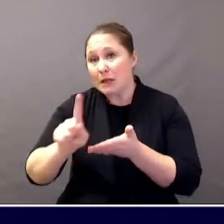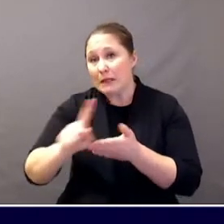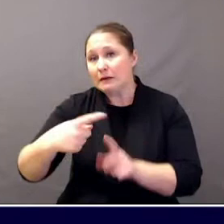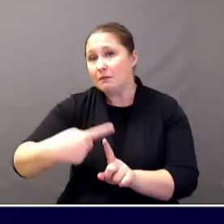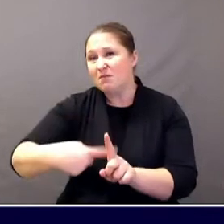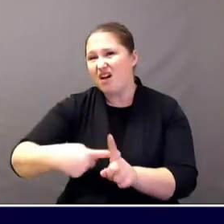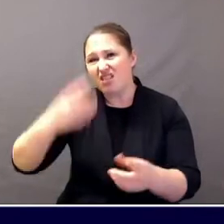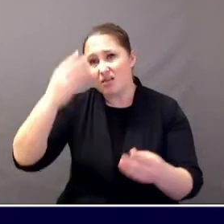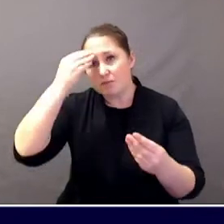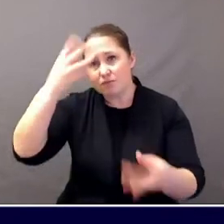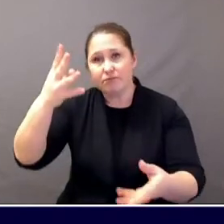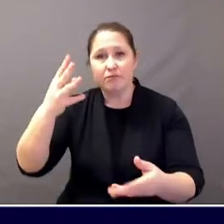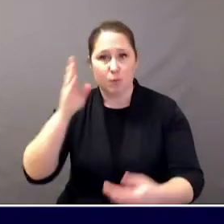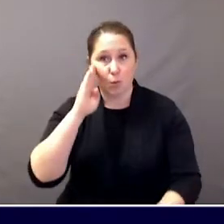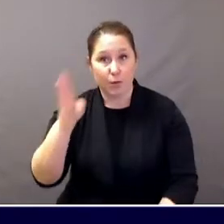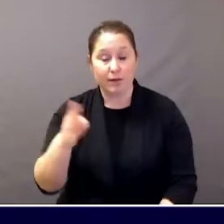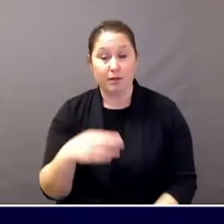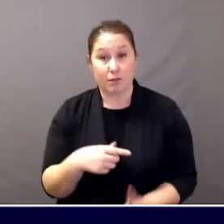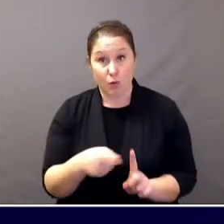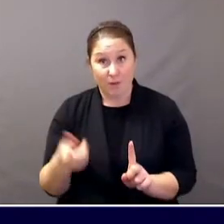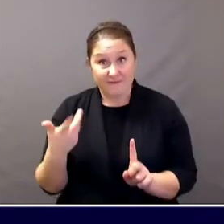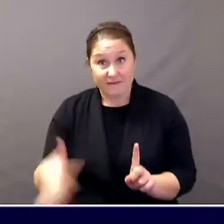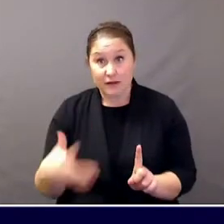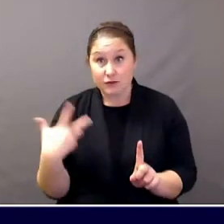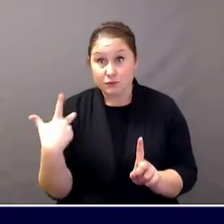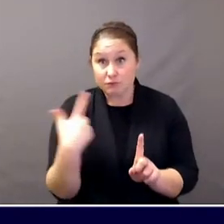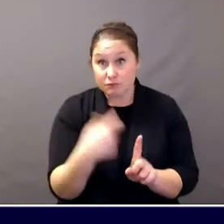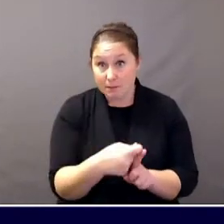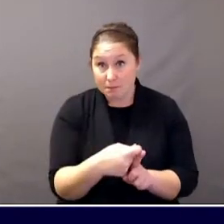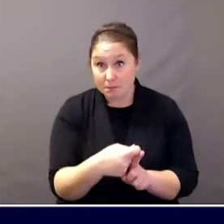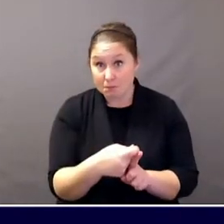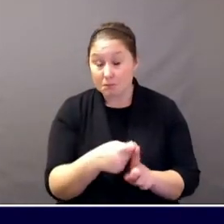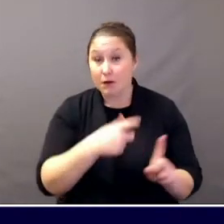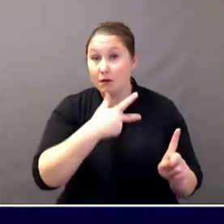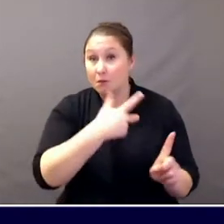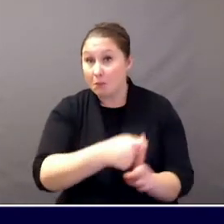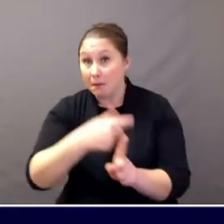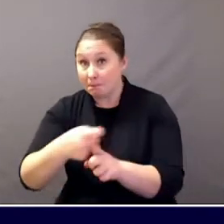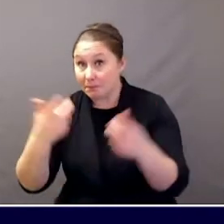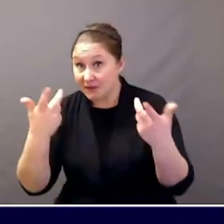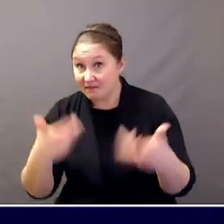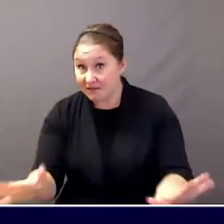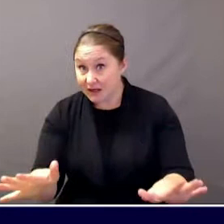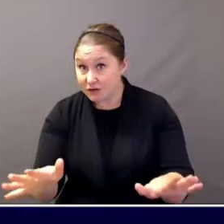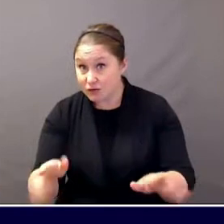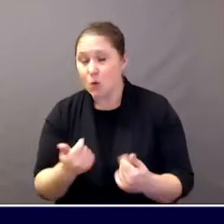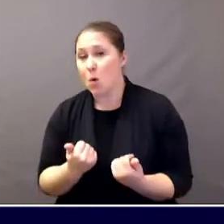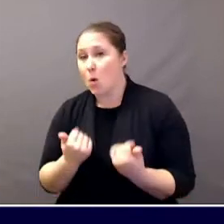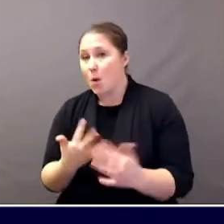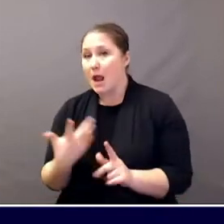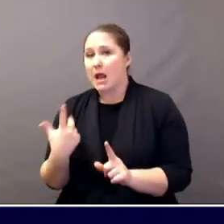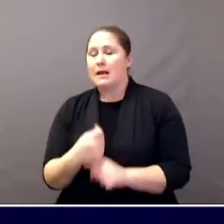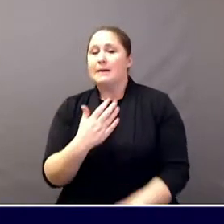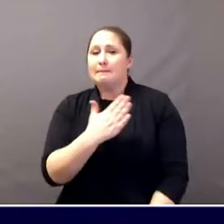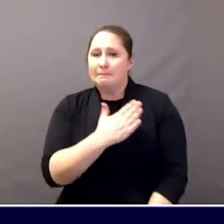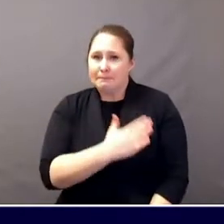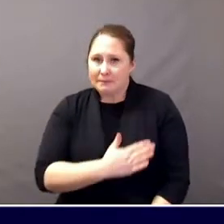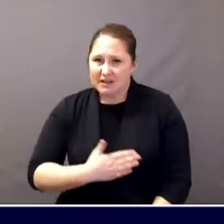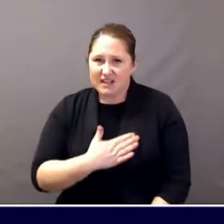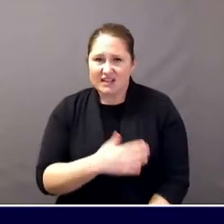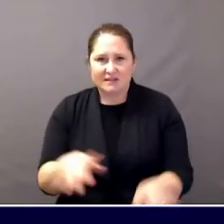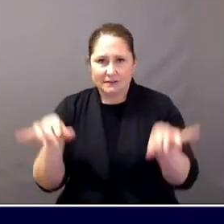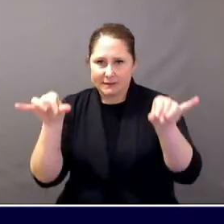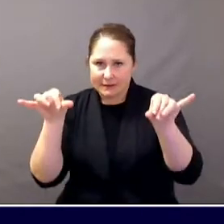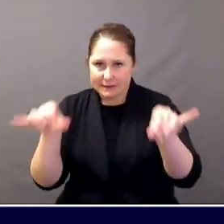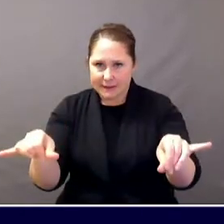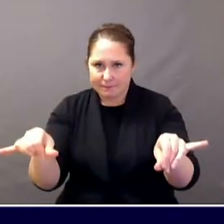if you've been vaccinated once or twice, or if you're waiting to be vaccinated, please just keep taking the steps that we